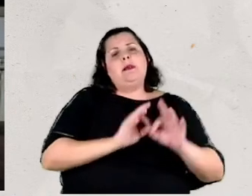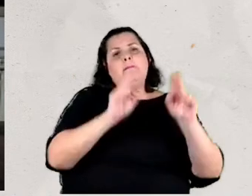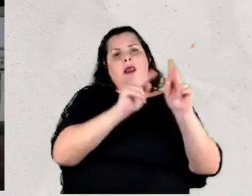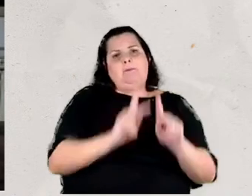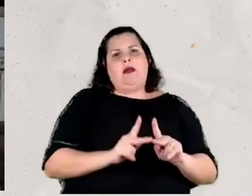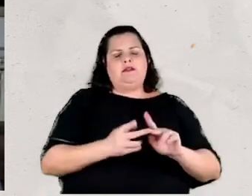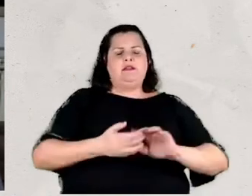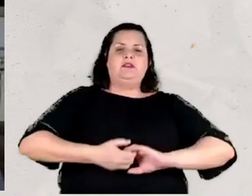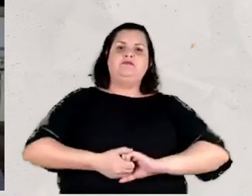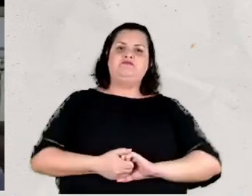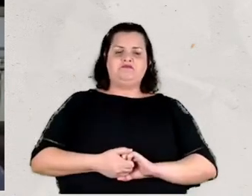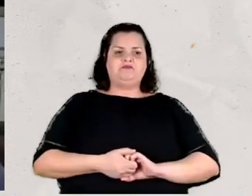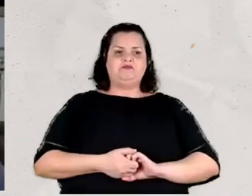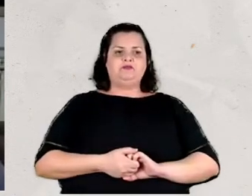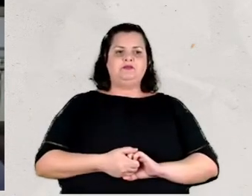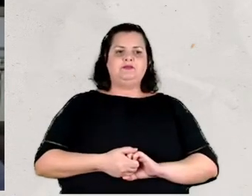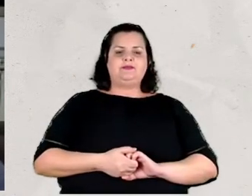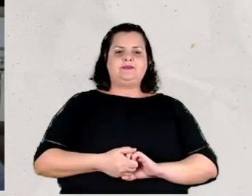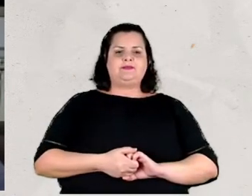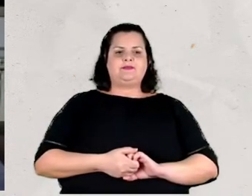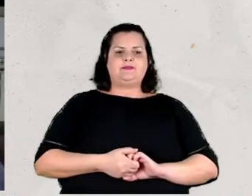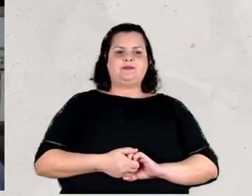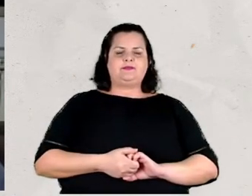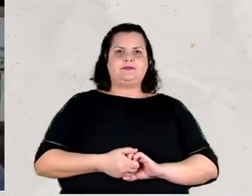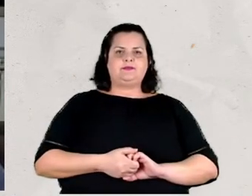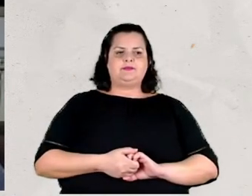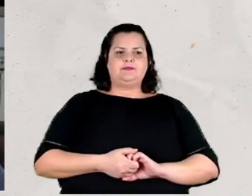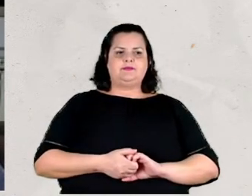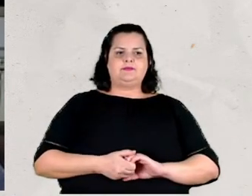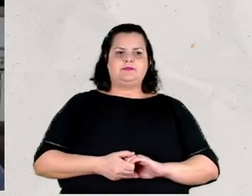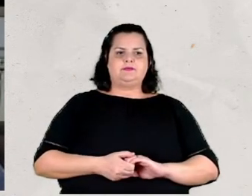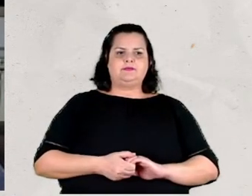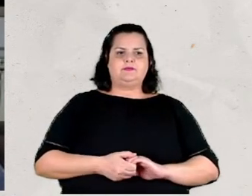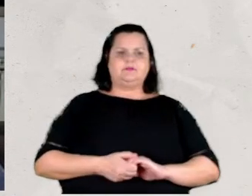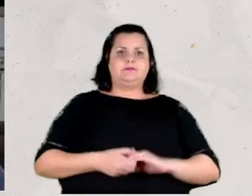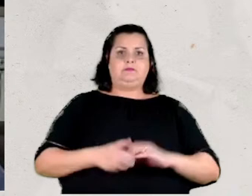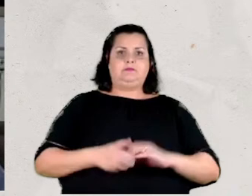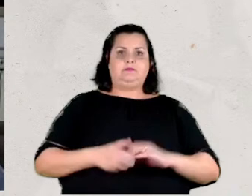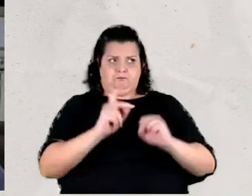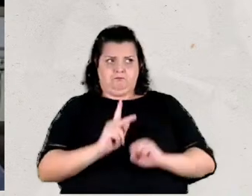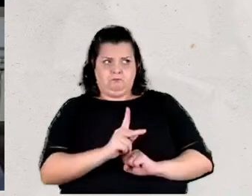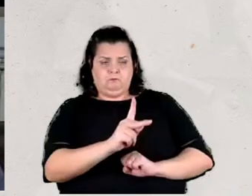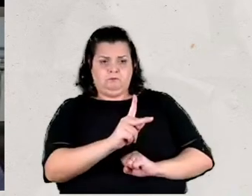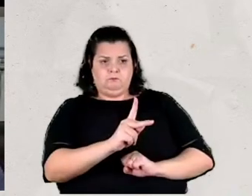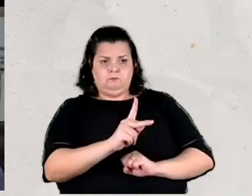Raul, posso seguir? Ou você quer perguntar? Não, segue, coisa? segue.